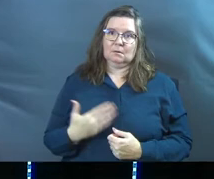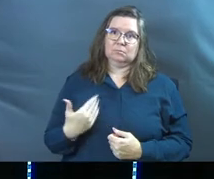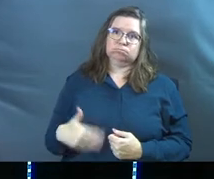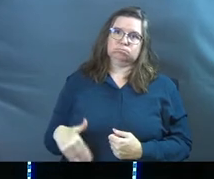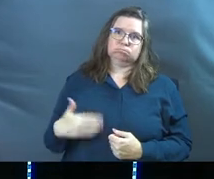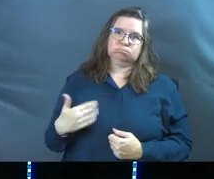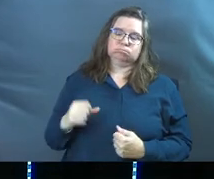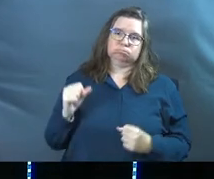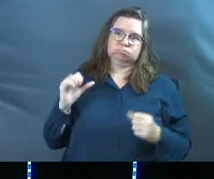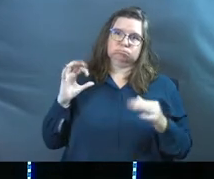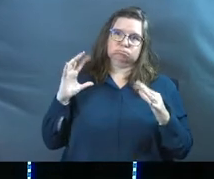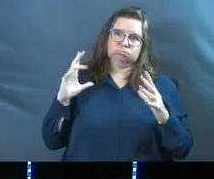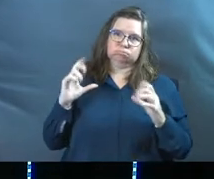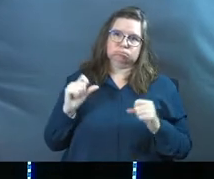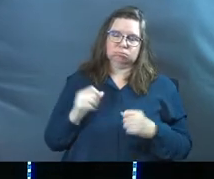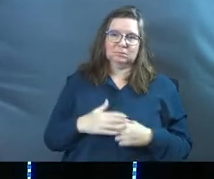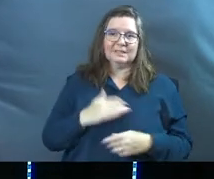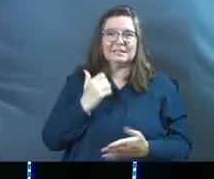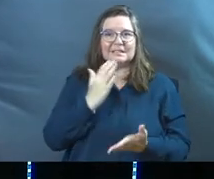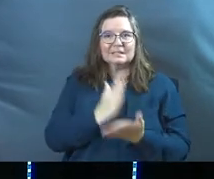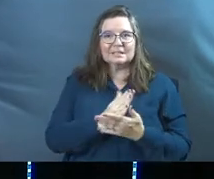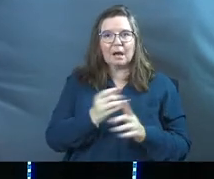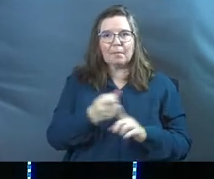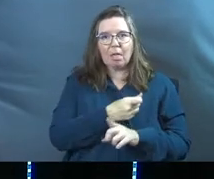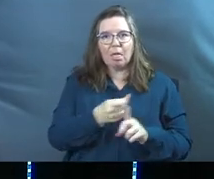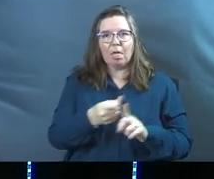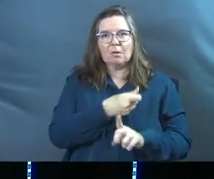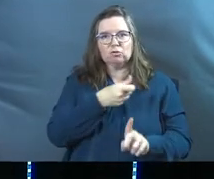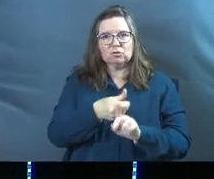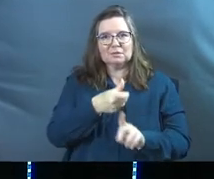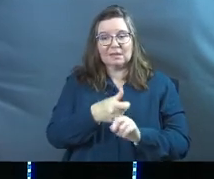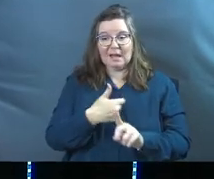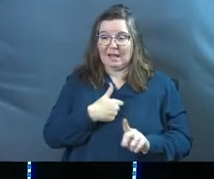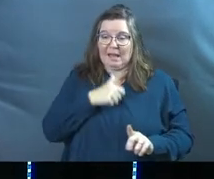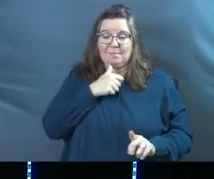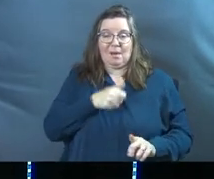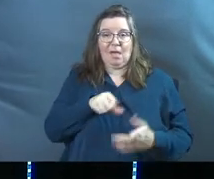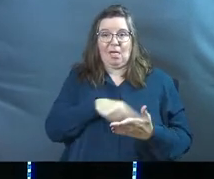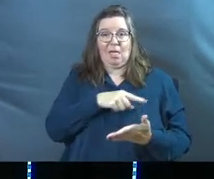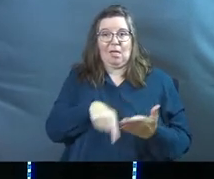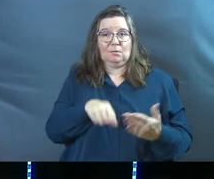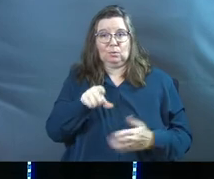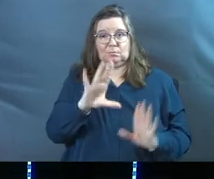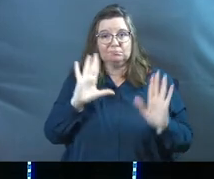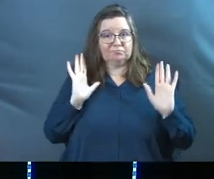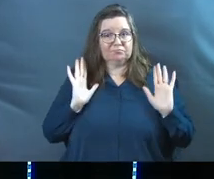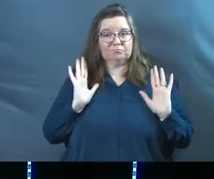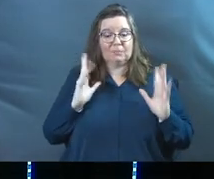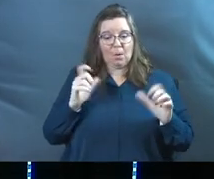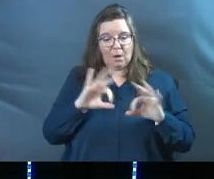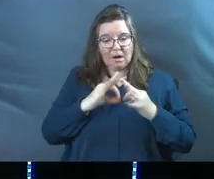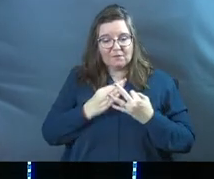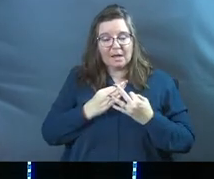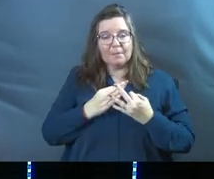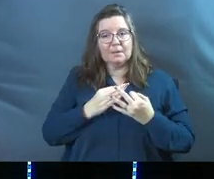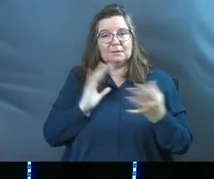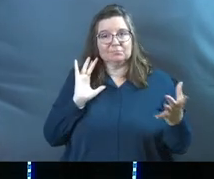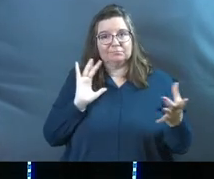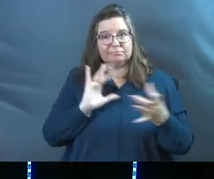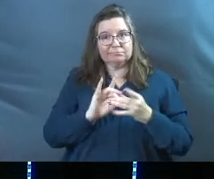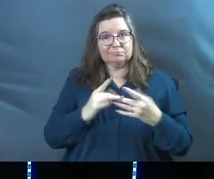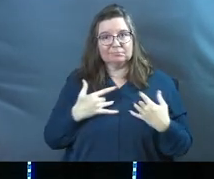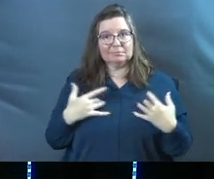God, stop beating yourself up. I'm not beating you up. I want our family to be